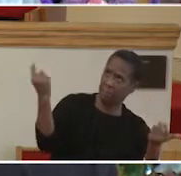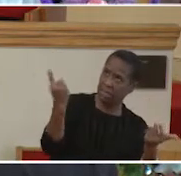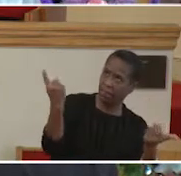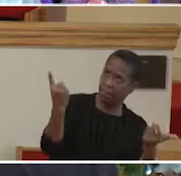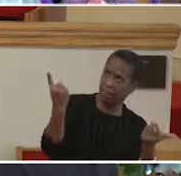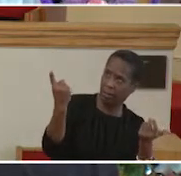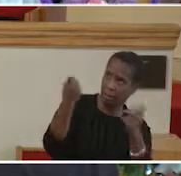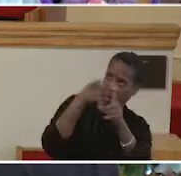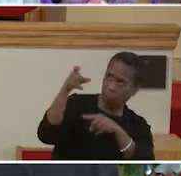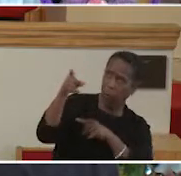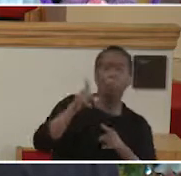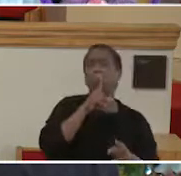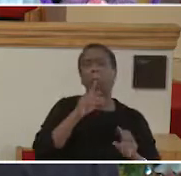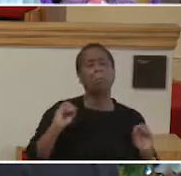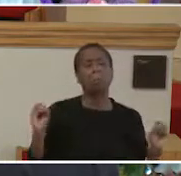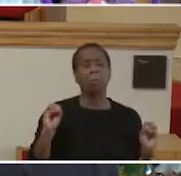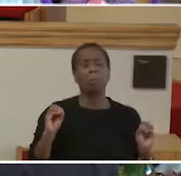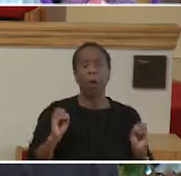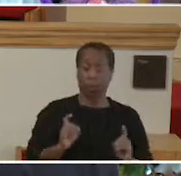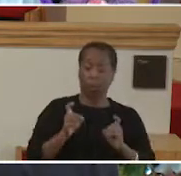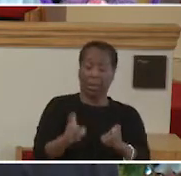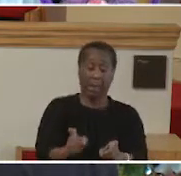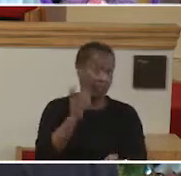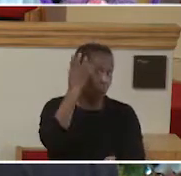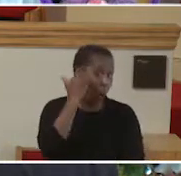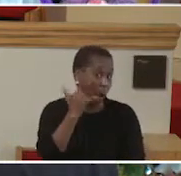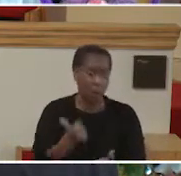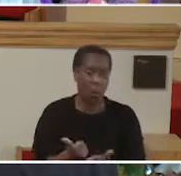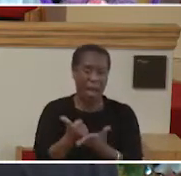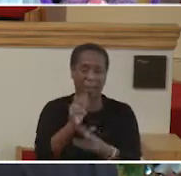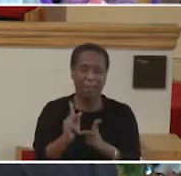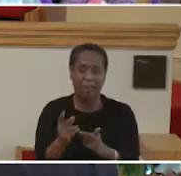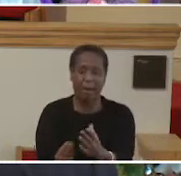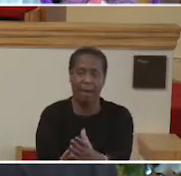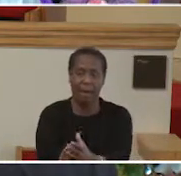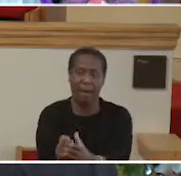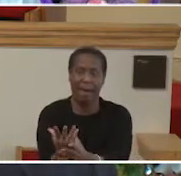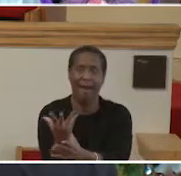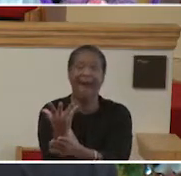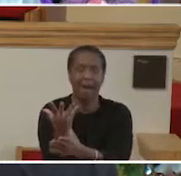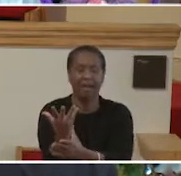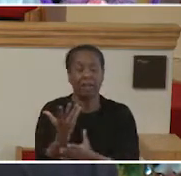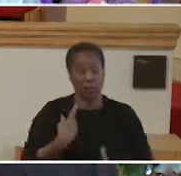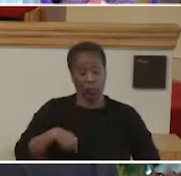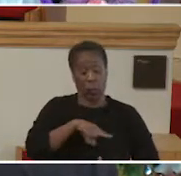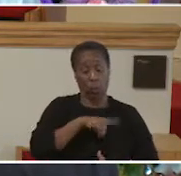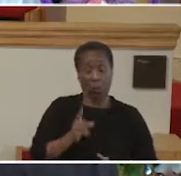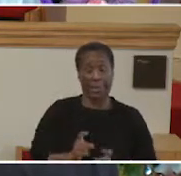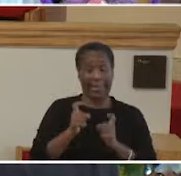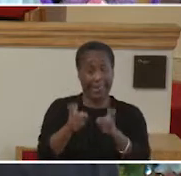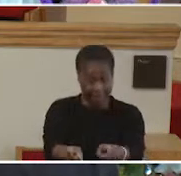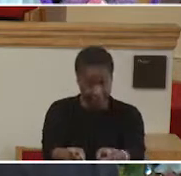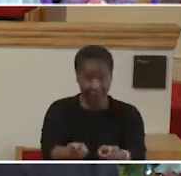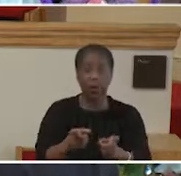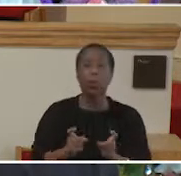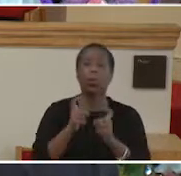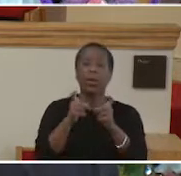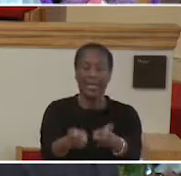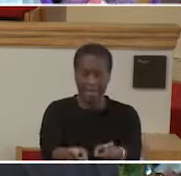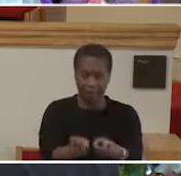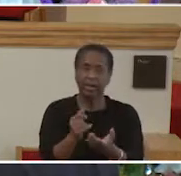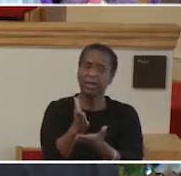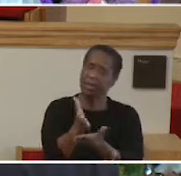We only want to see our neighbor prosper. So now as we give some